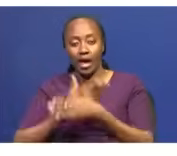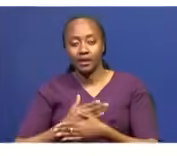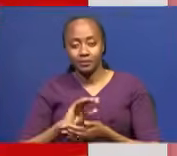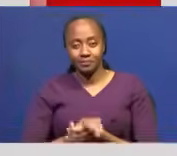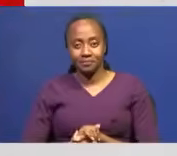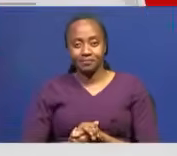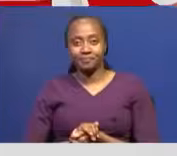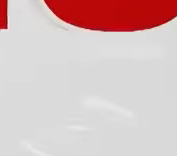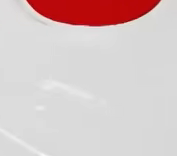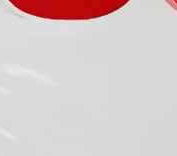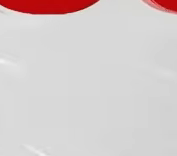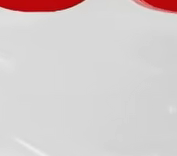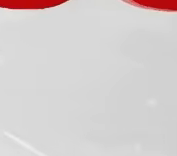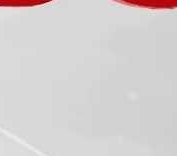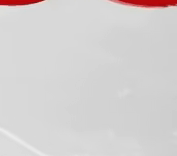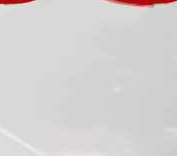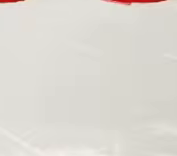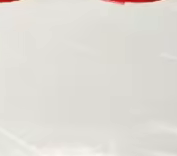Bye-bye.